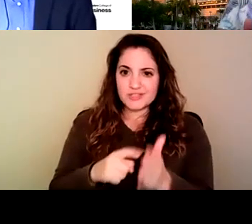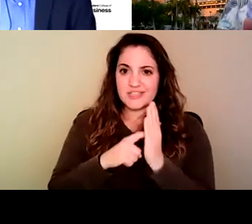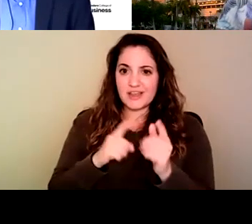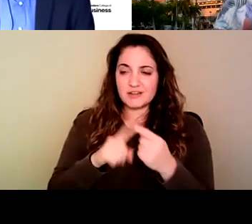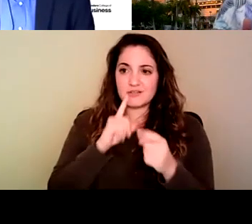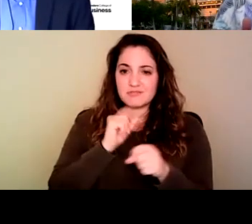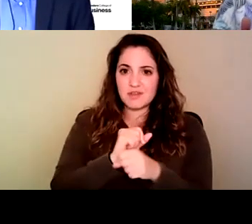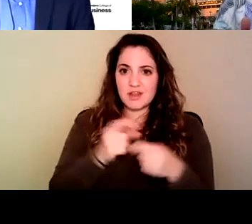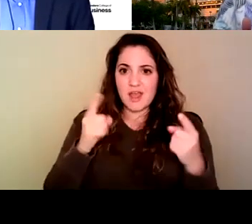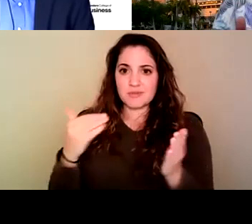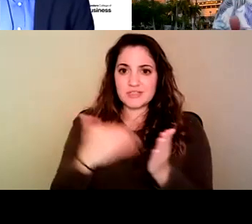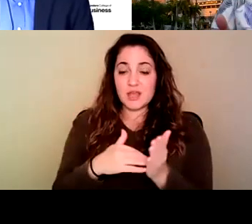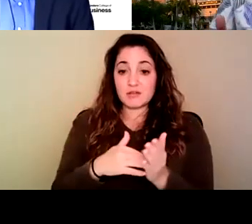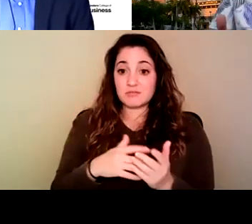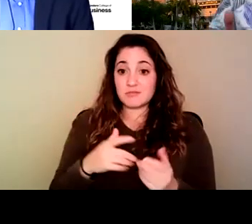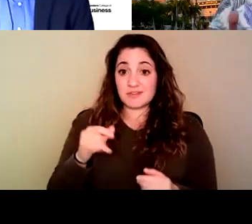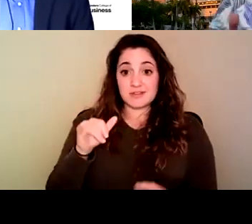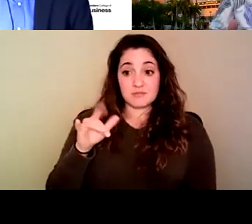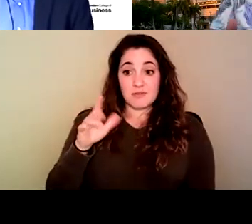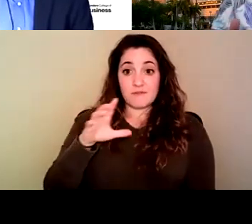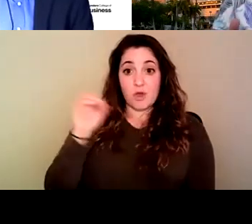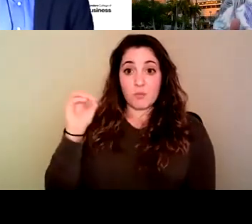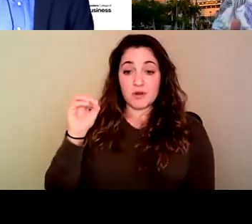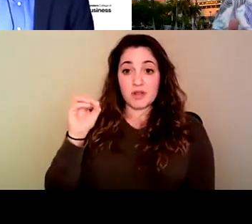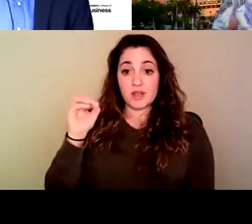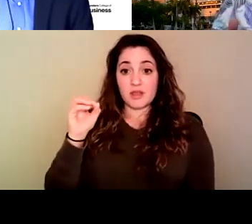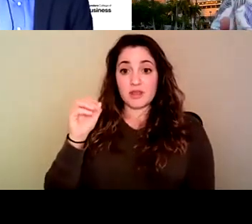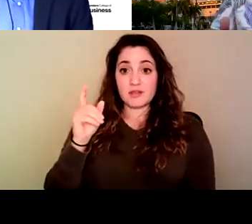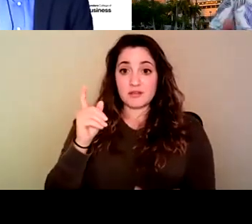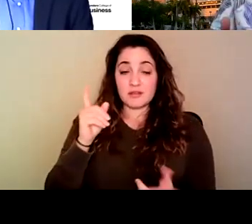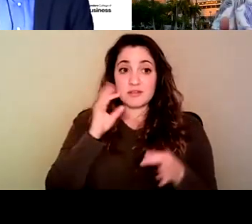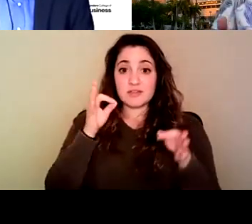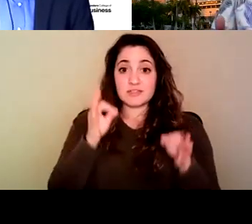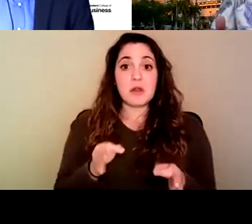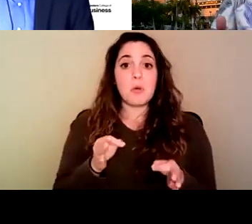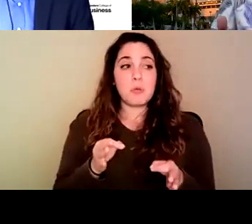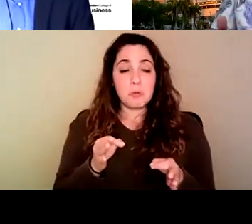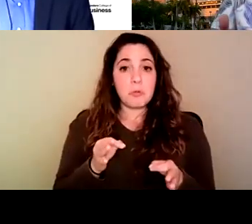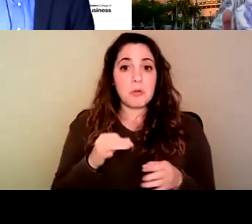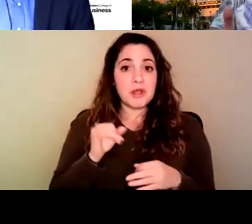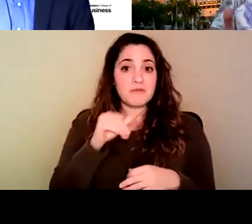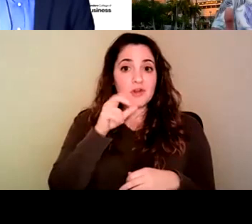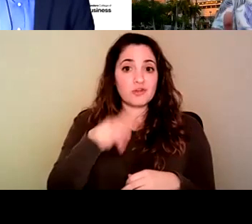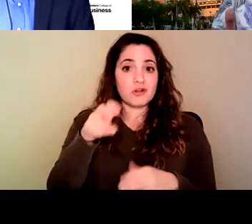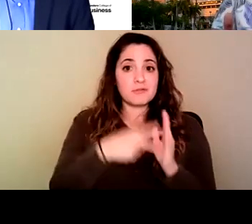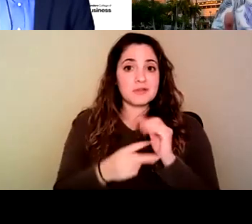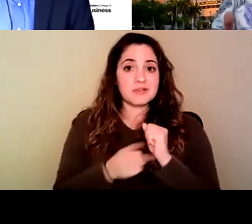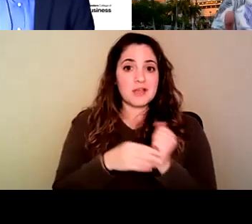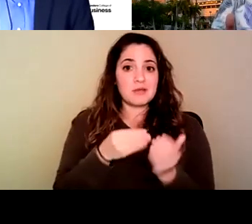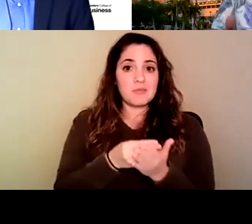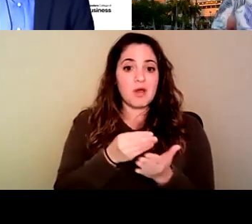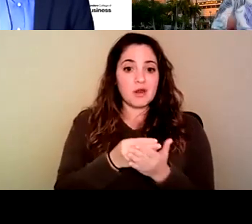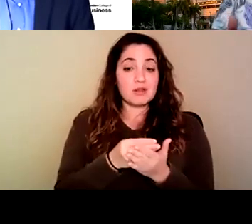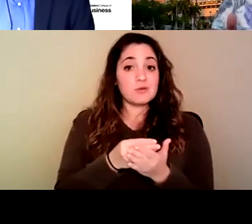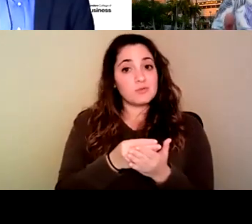have companies decided that the money saved by not traveling, you know, how much does that assist